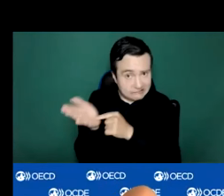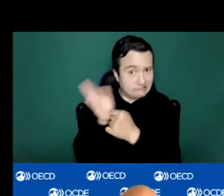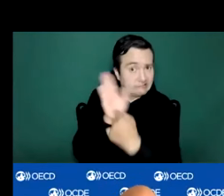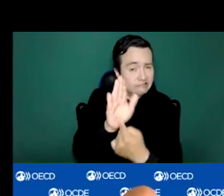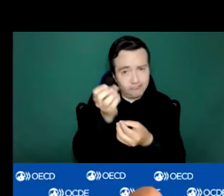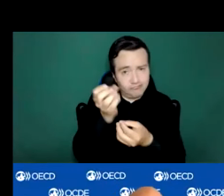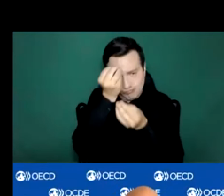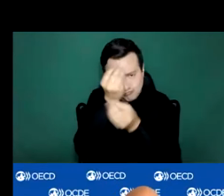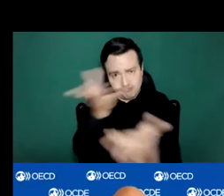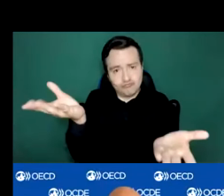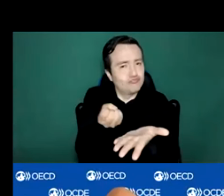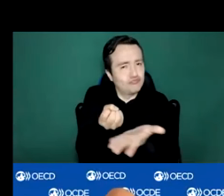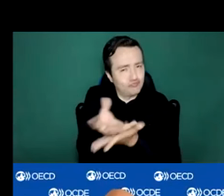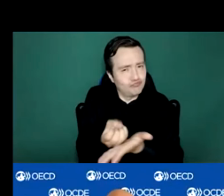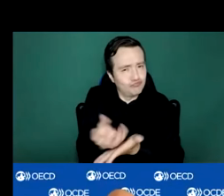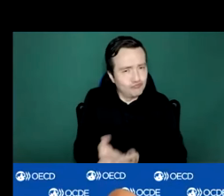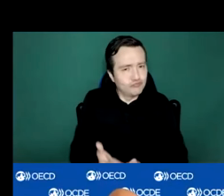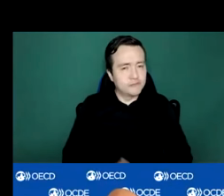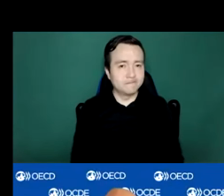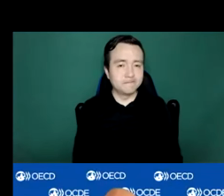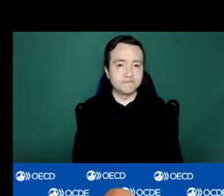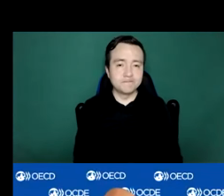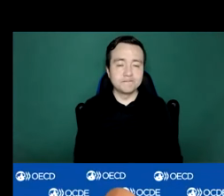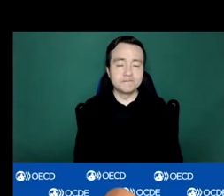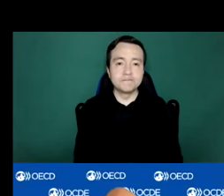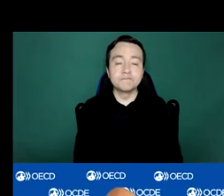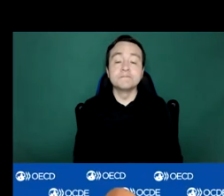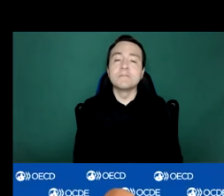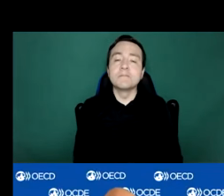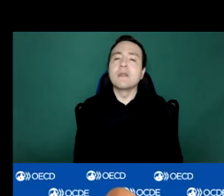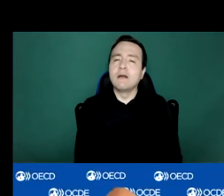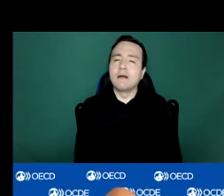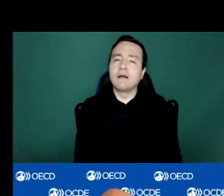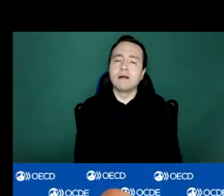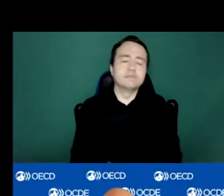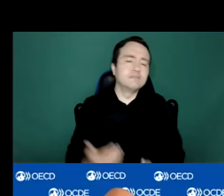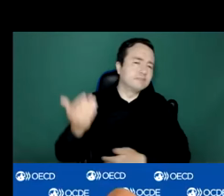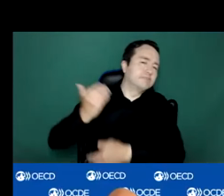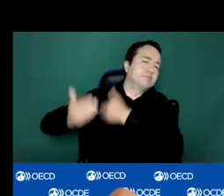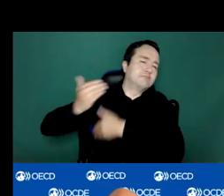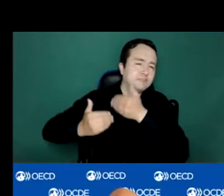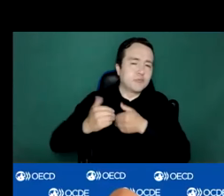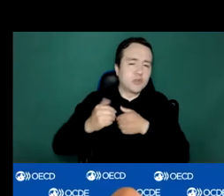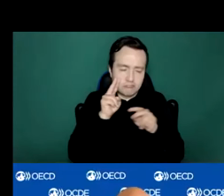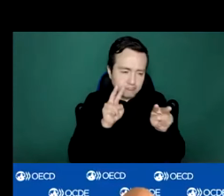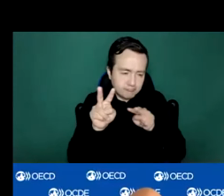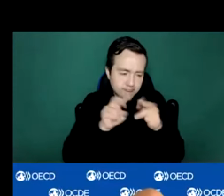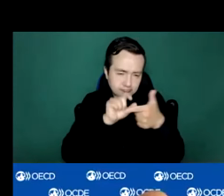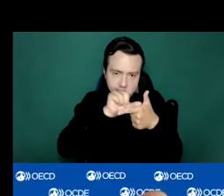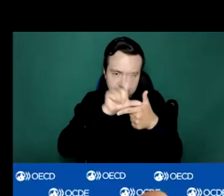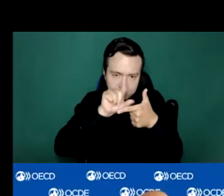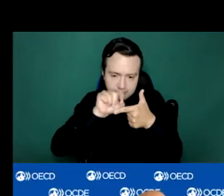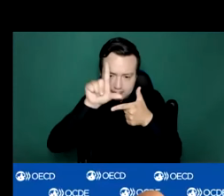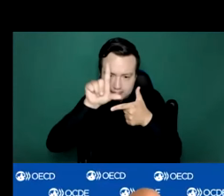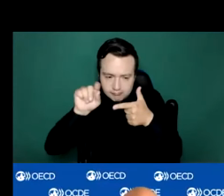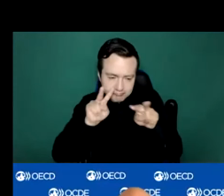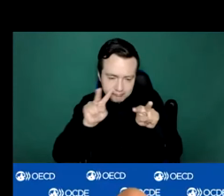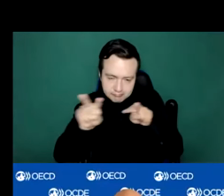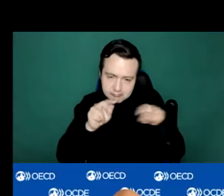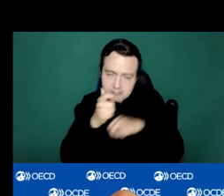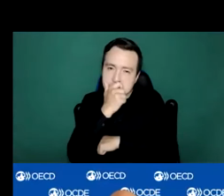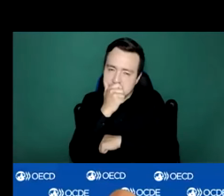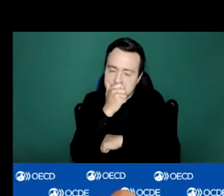went back to look at the data, it's interesting to see that when you ask the people, and this is based